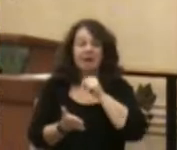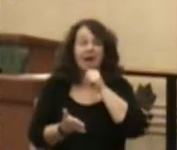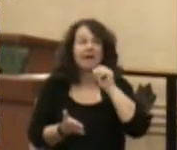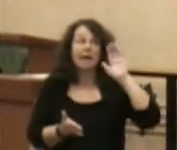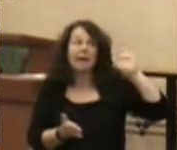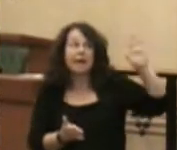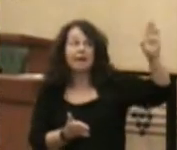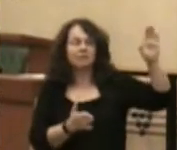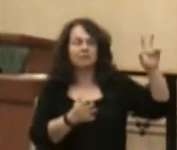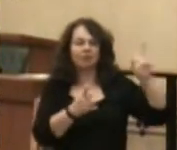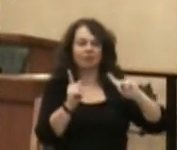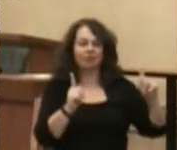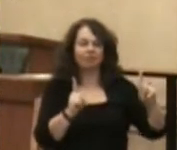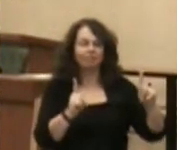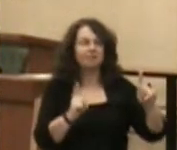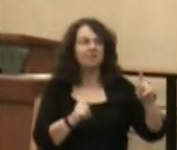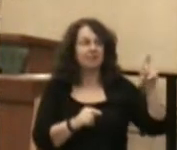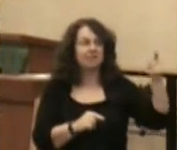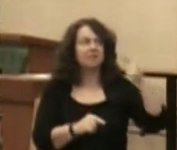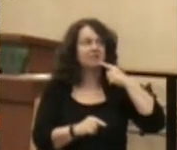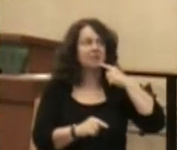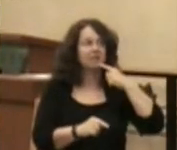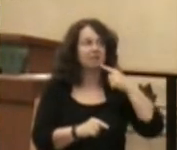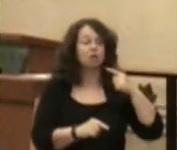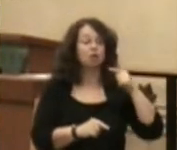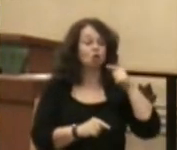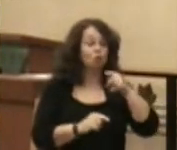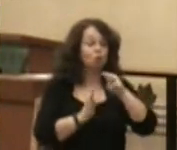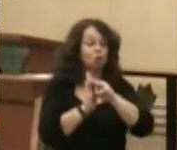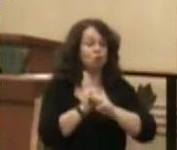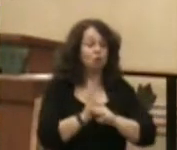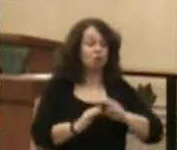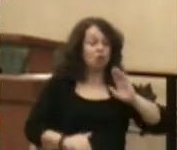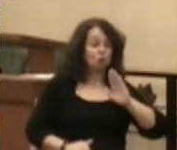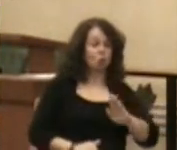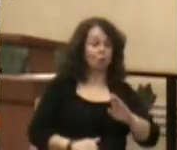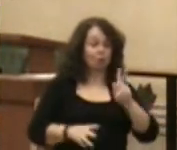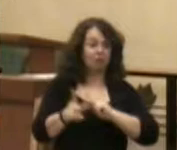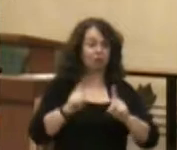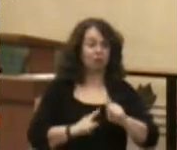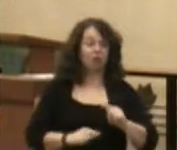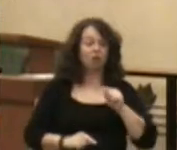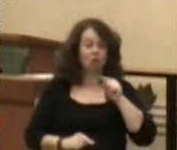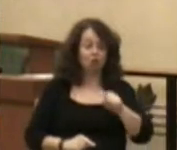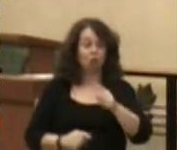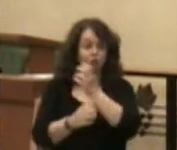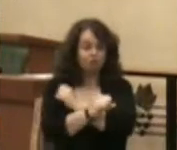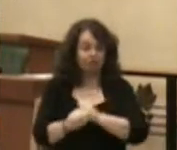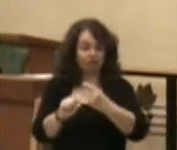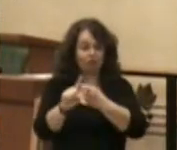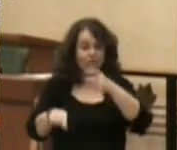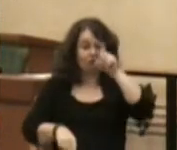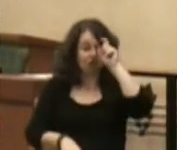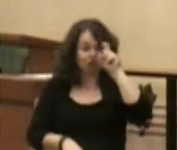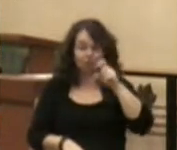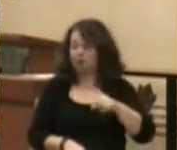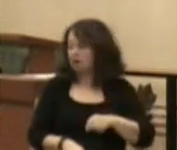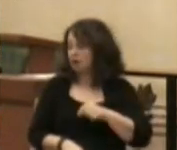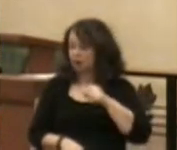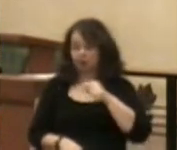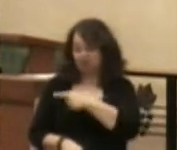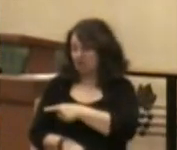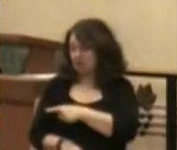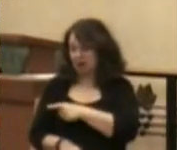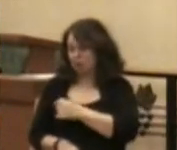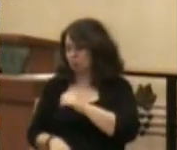sudden he's given them up to Moses. Your people whom you brought up out of the land of Egypt have acted